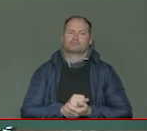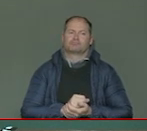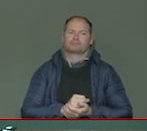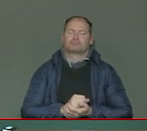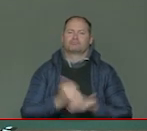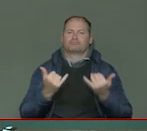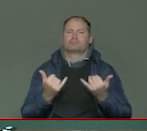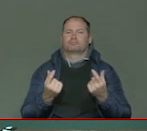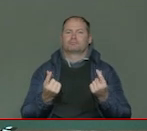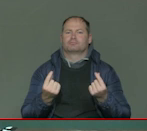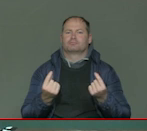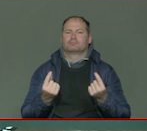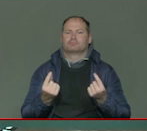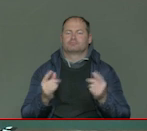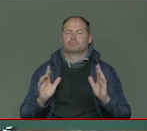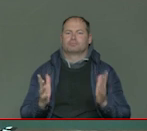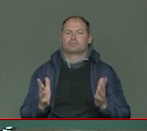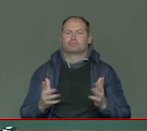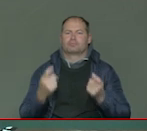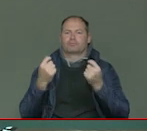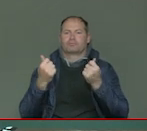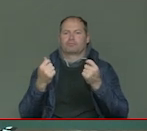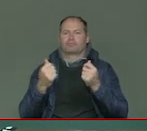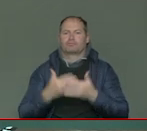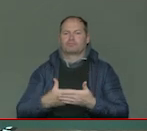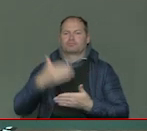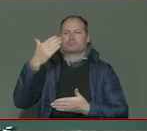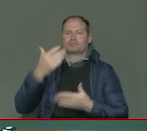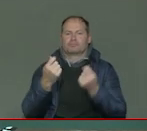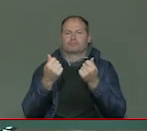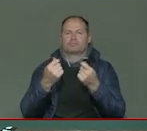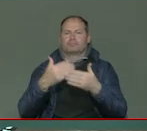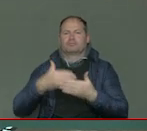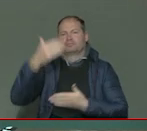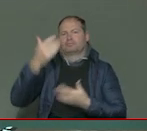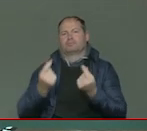how would we handle that in our financial statements?